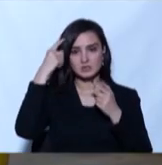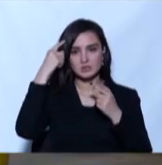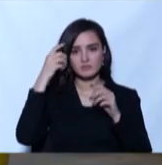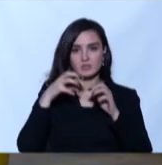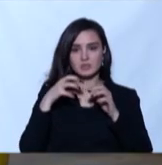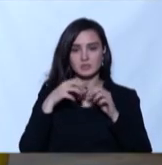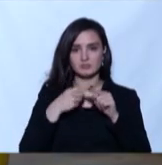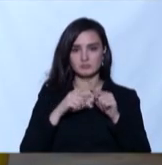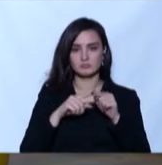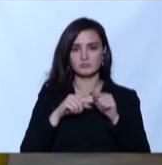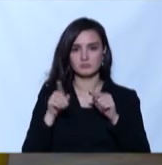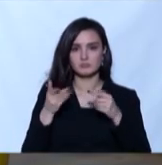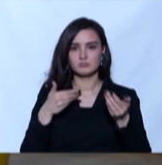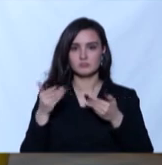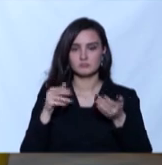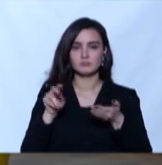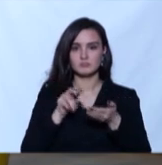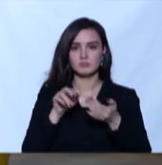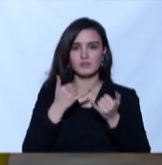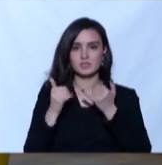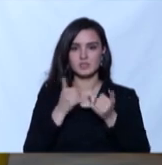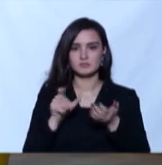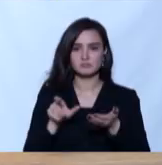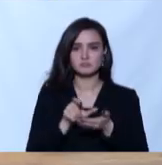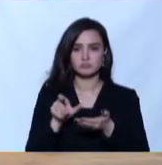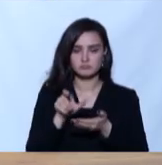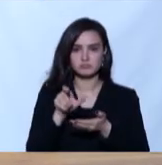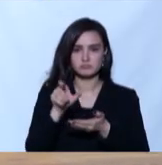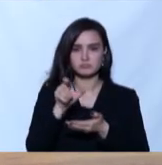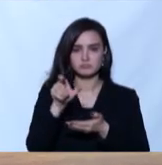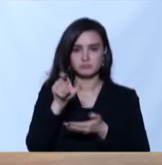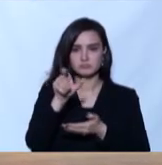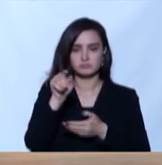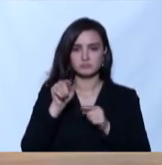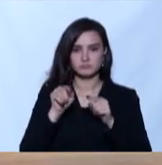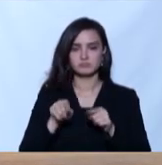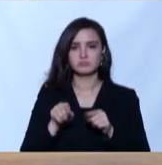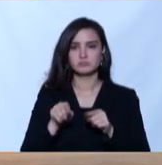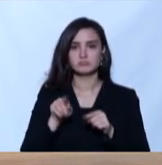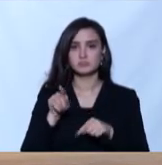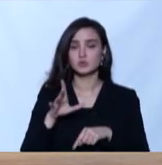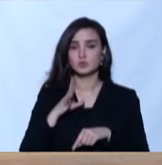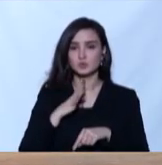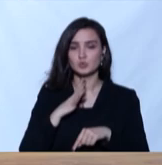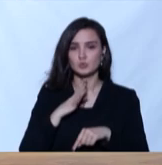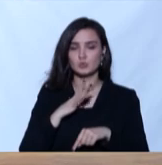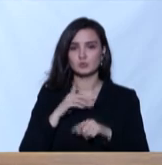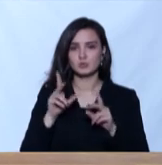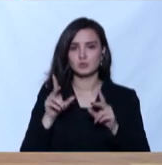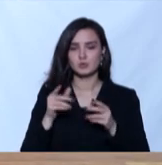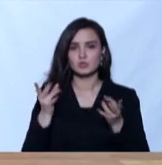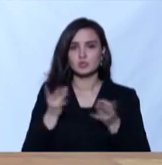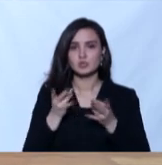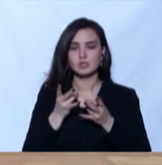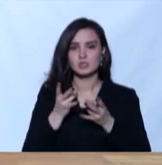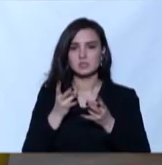Toto, and the Scarecrow walked further down the yellow brick road until they met a tin man. He was rusted from the rain and needed oil